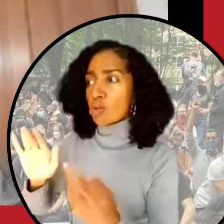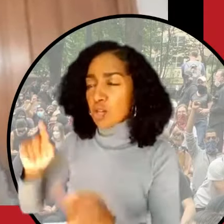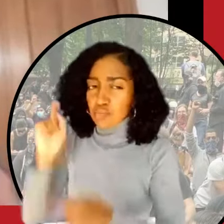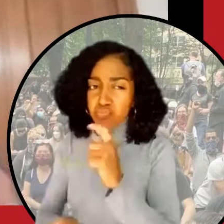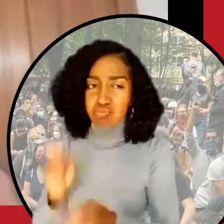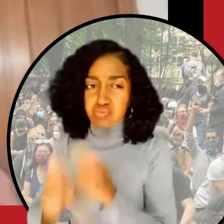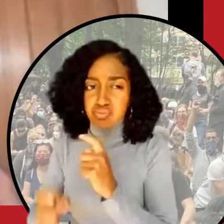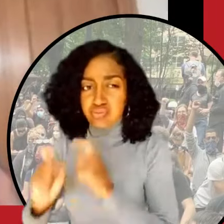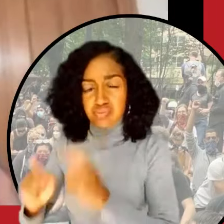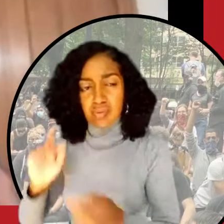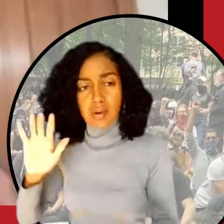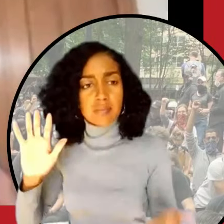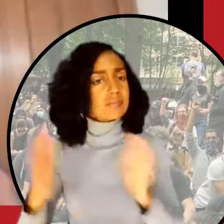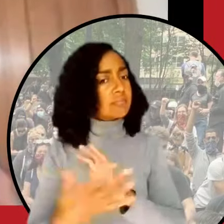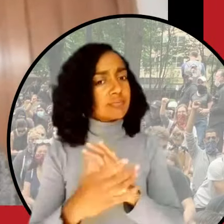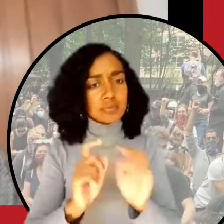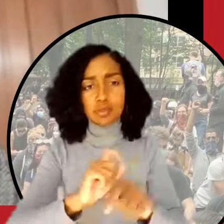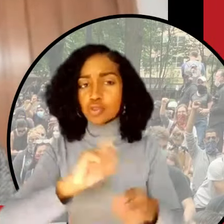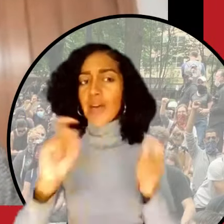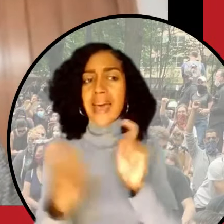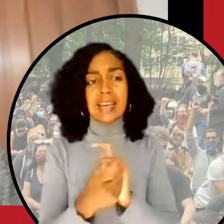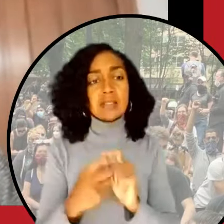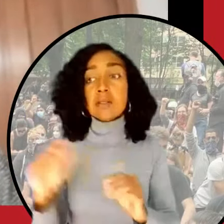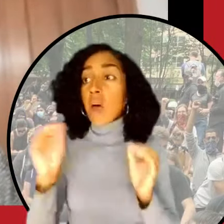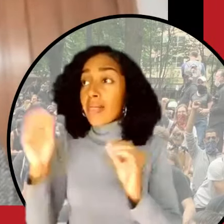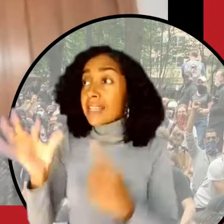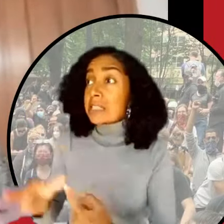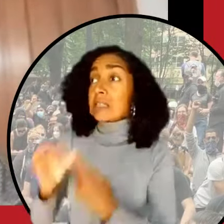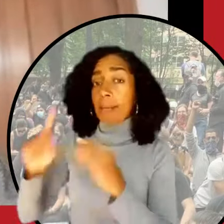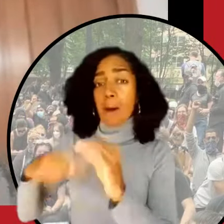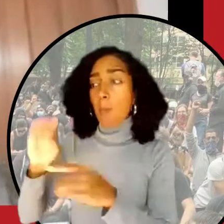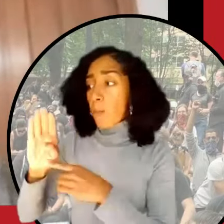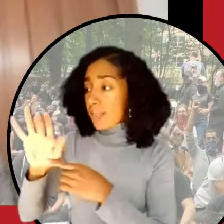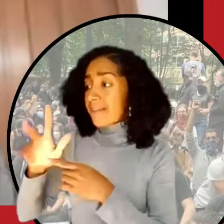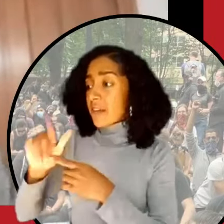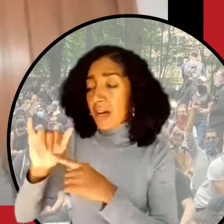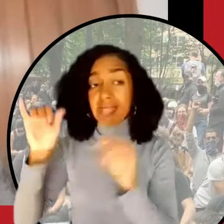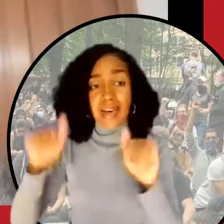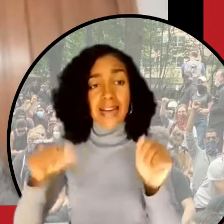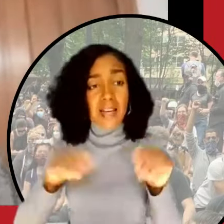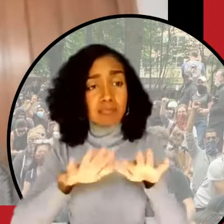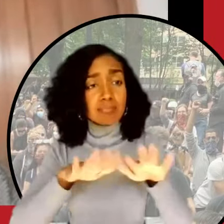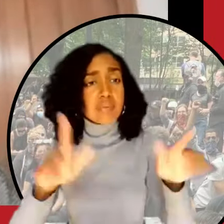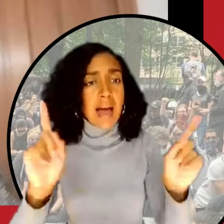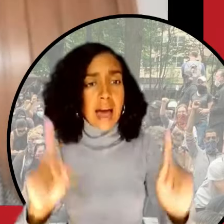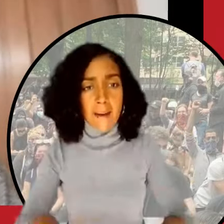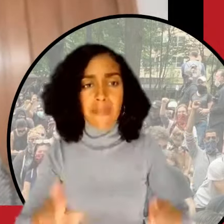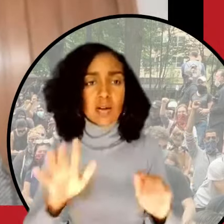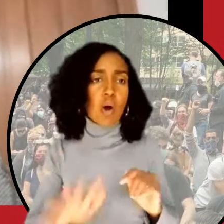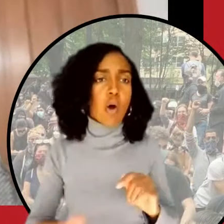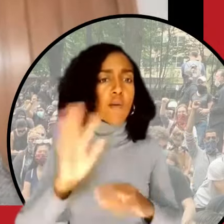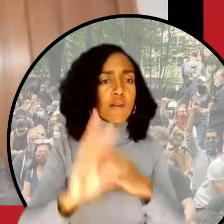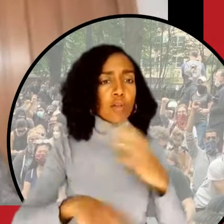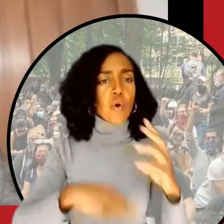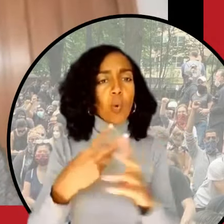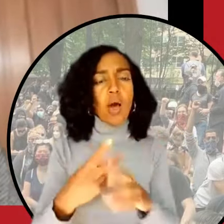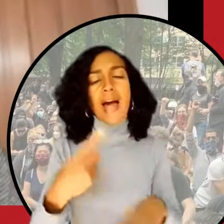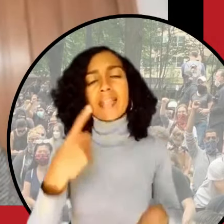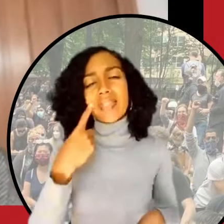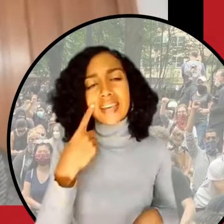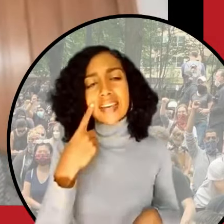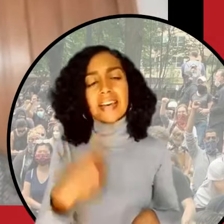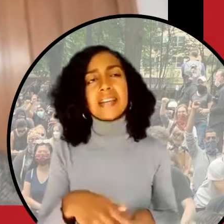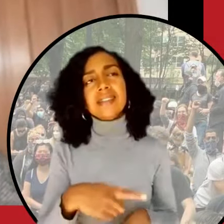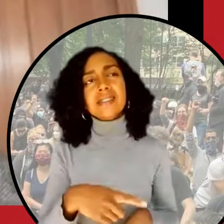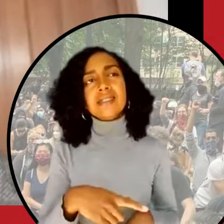about Bolivia, something that can be done around the world. And I think it's almost a very defeatist idea to withdraw